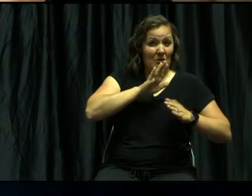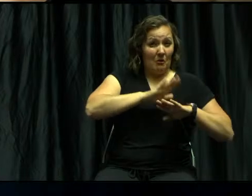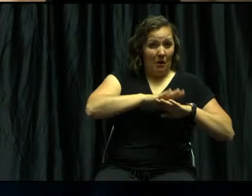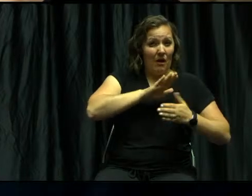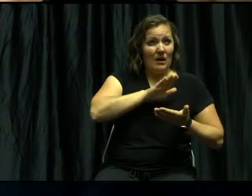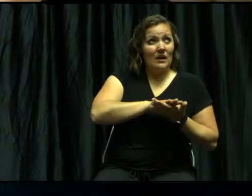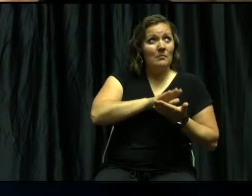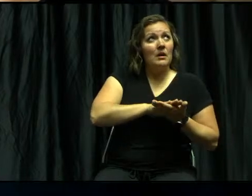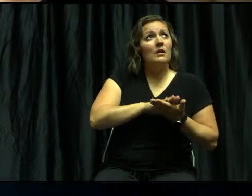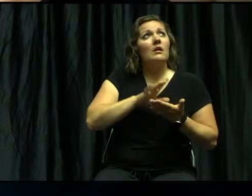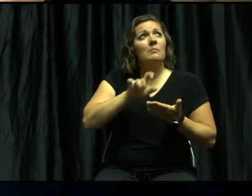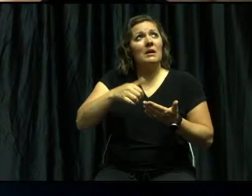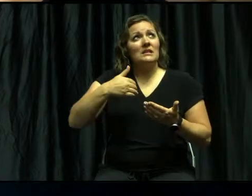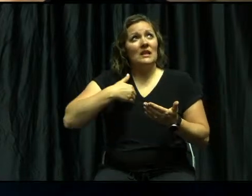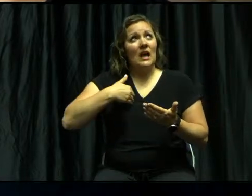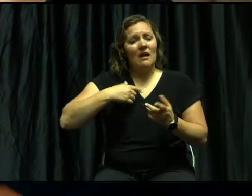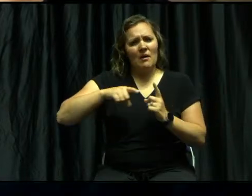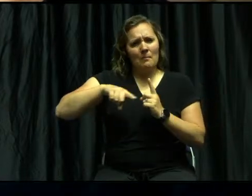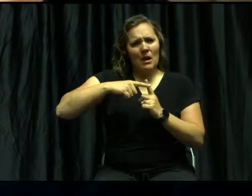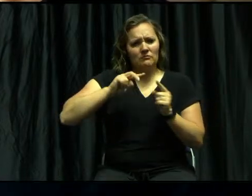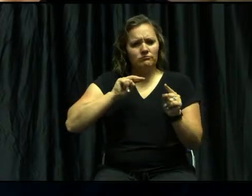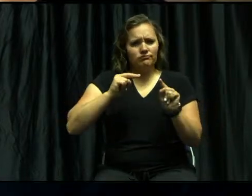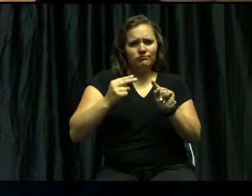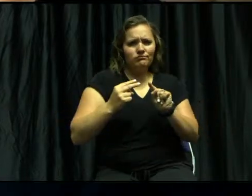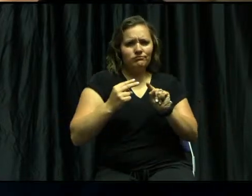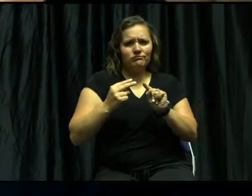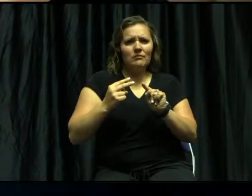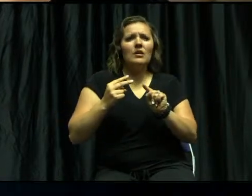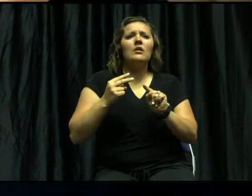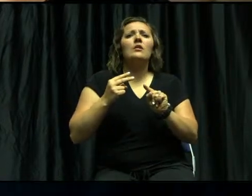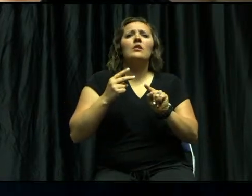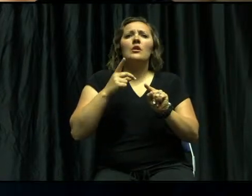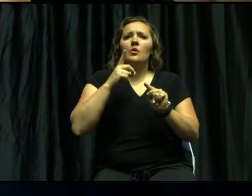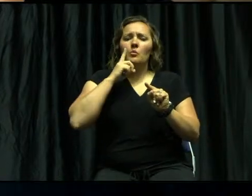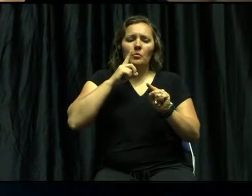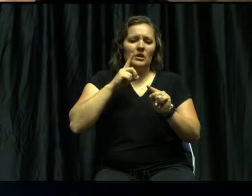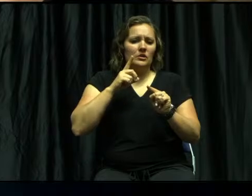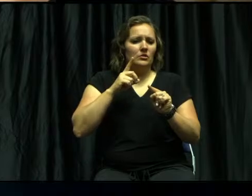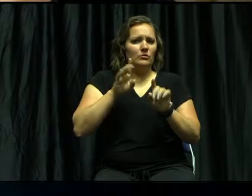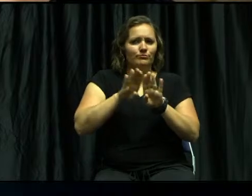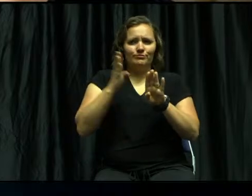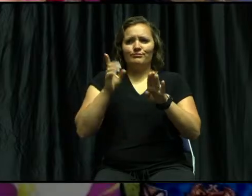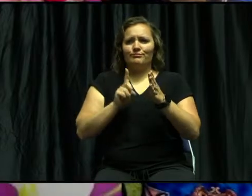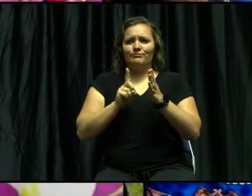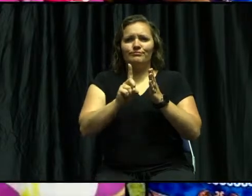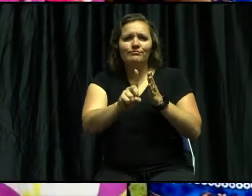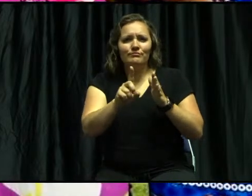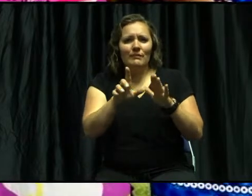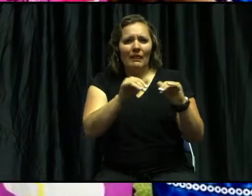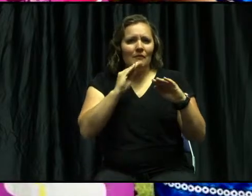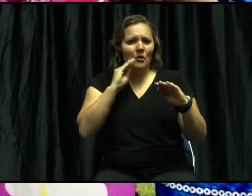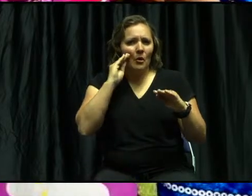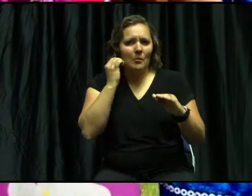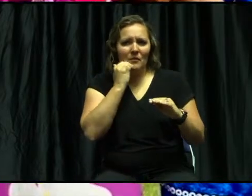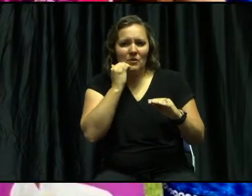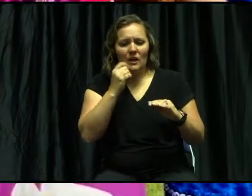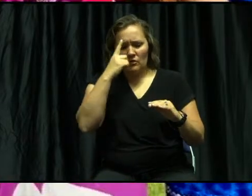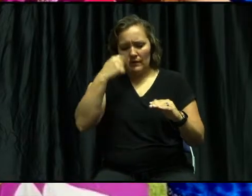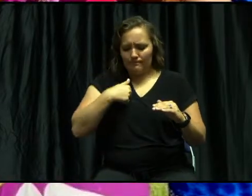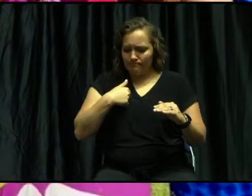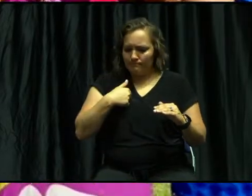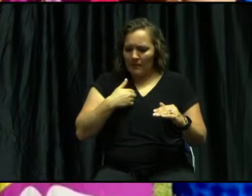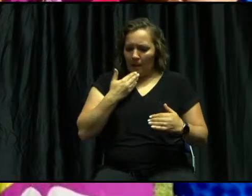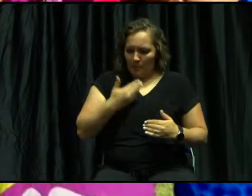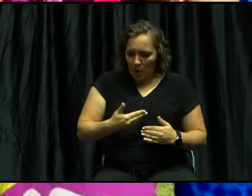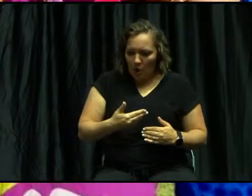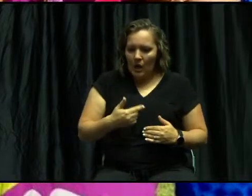a positive mindset when you walk out of your door, out of your house. You gotta think, I am good, I